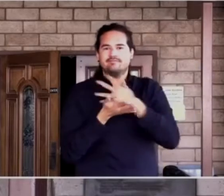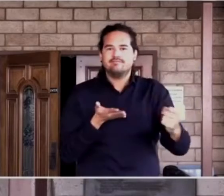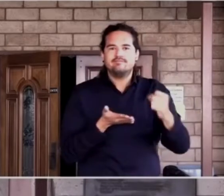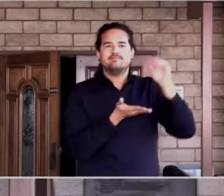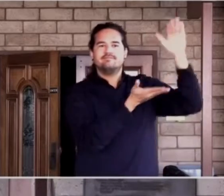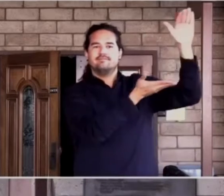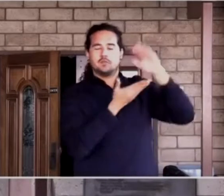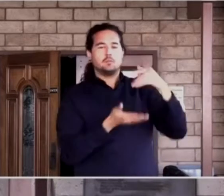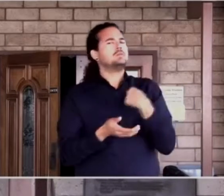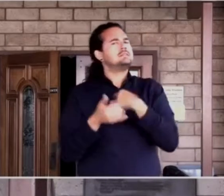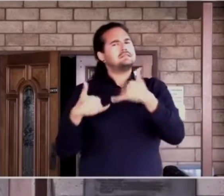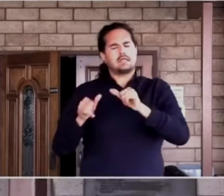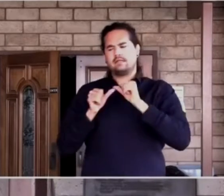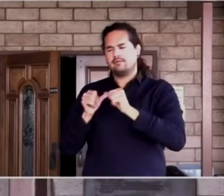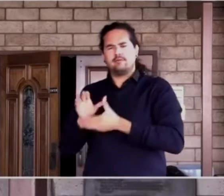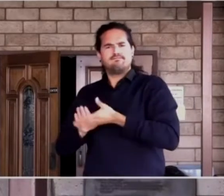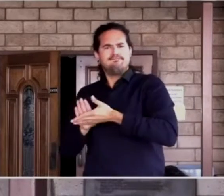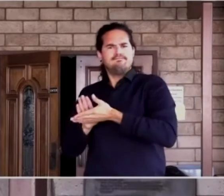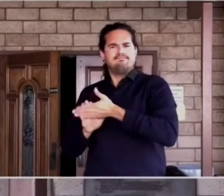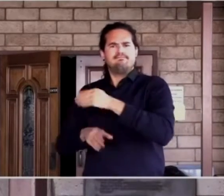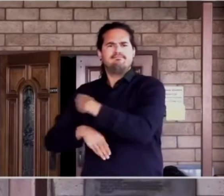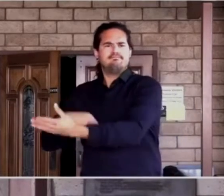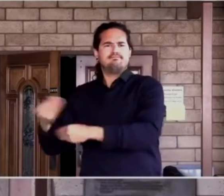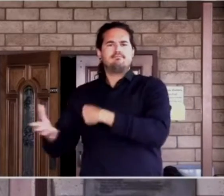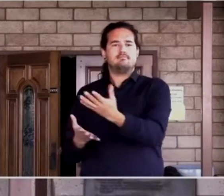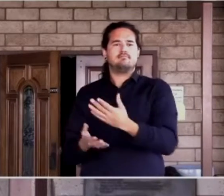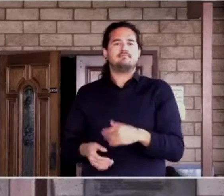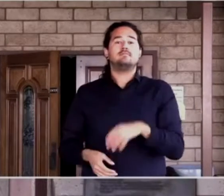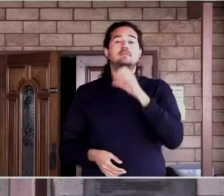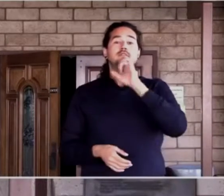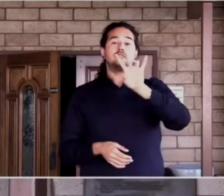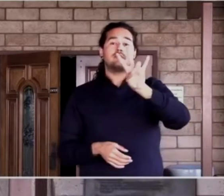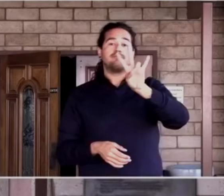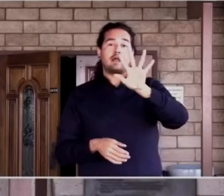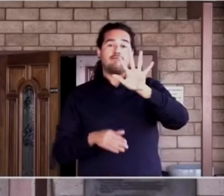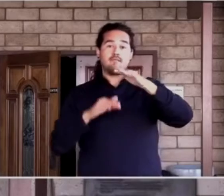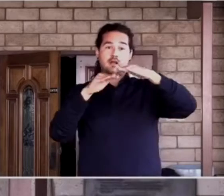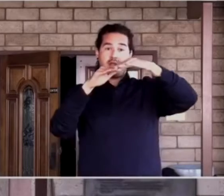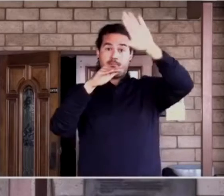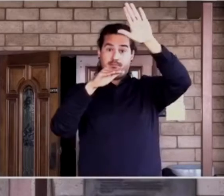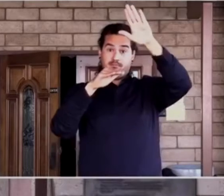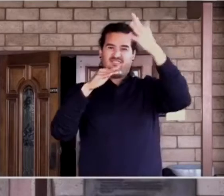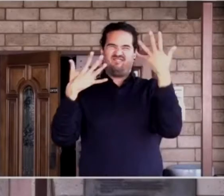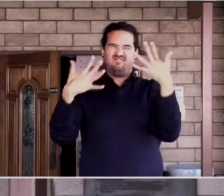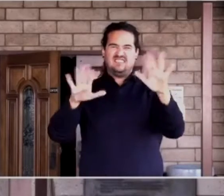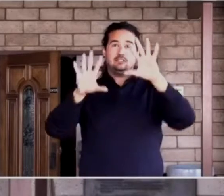has received at least one dose of vaccine. And almost half of